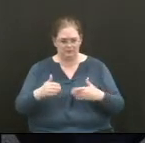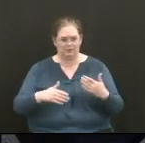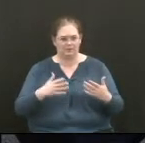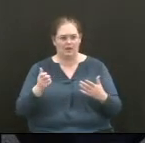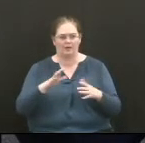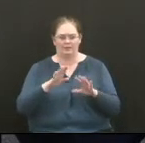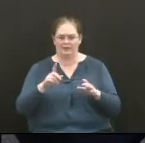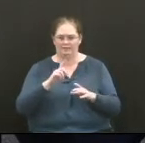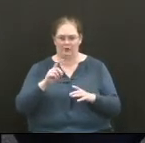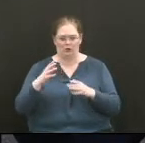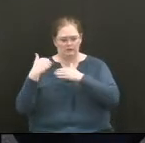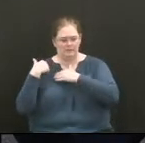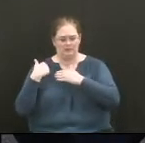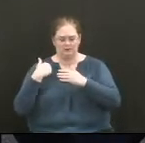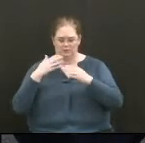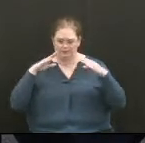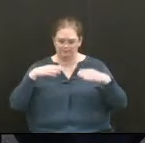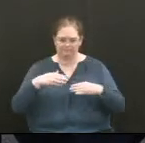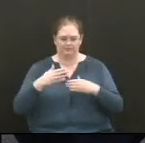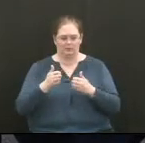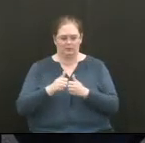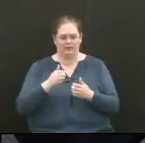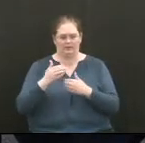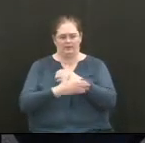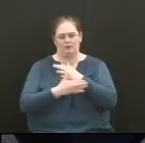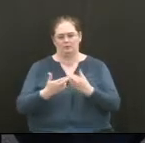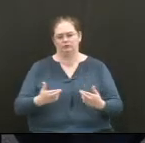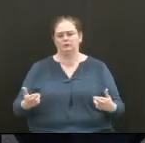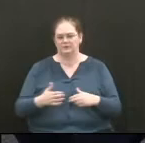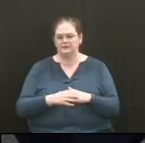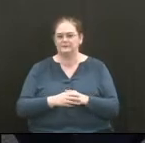being very responsible and judicious with the county's resources.